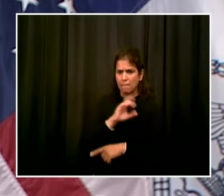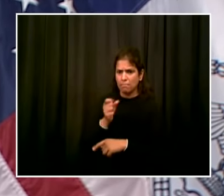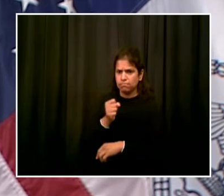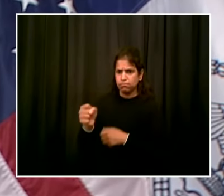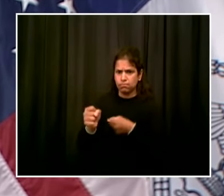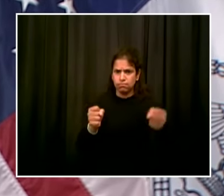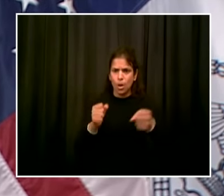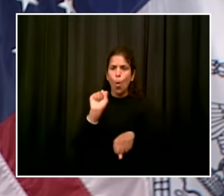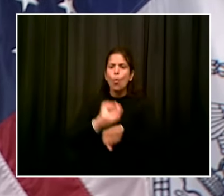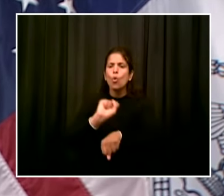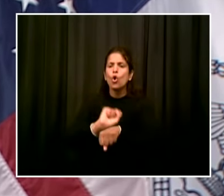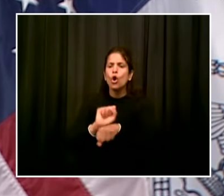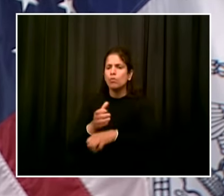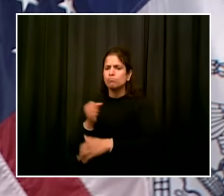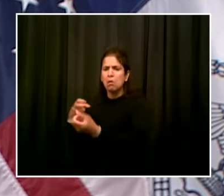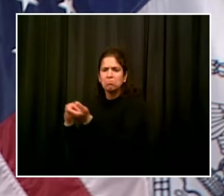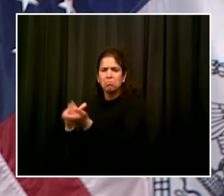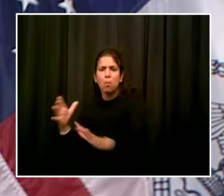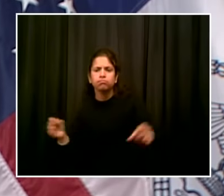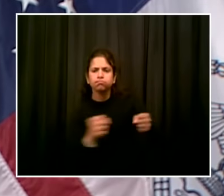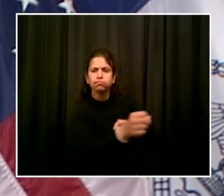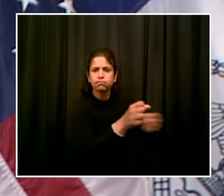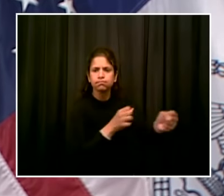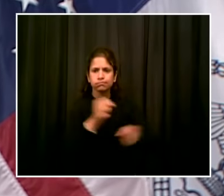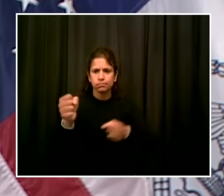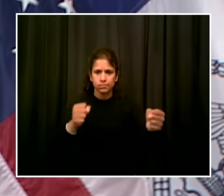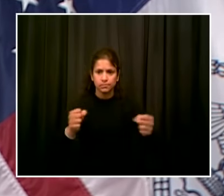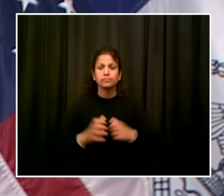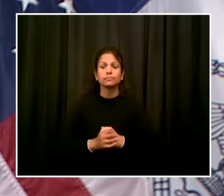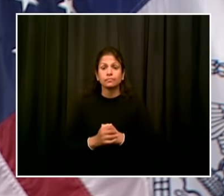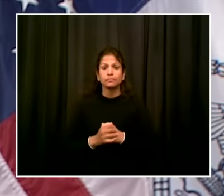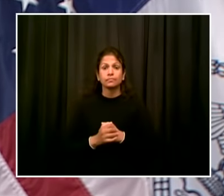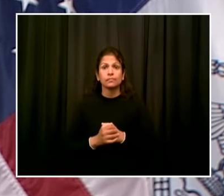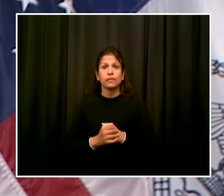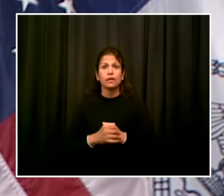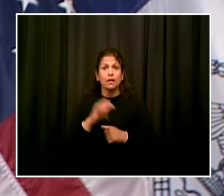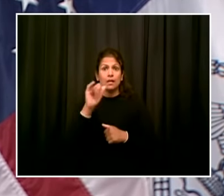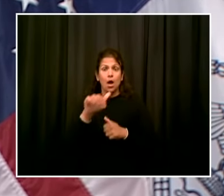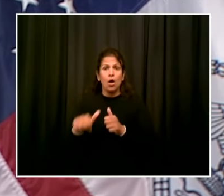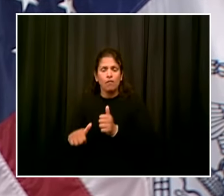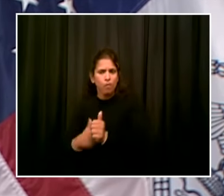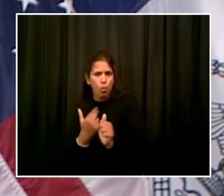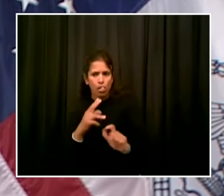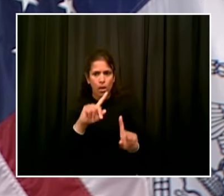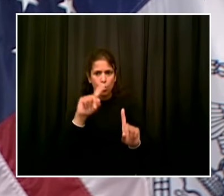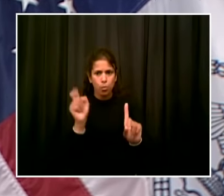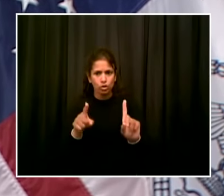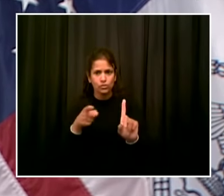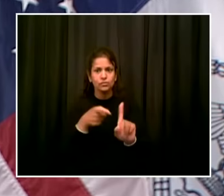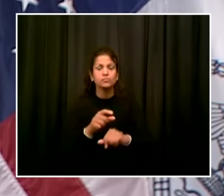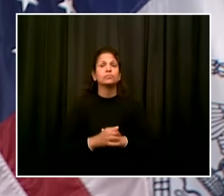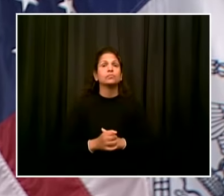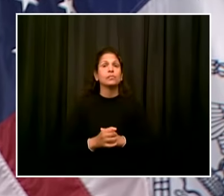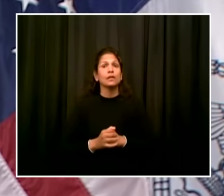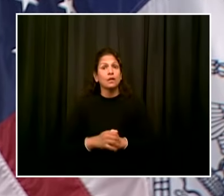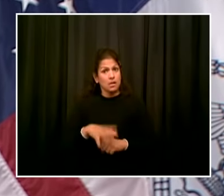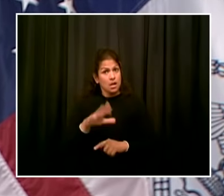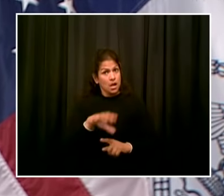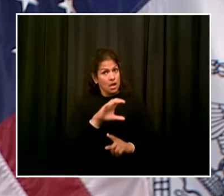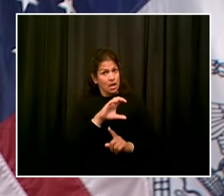I would ask a follow-up to that would be that this move comes after the NYPD and the DOT scrapped their